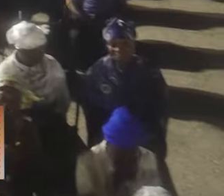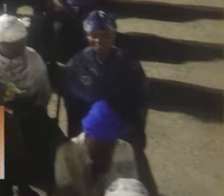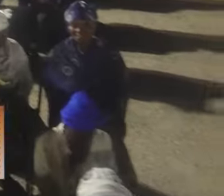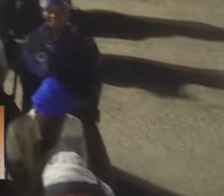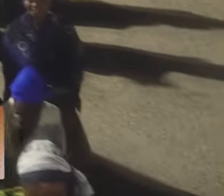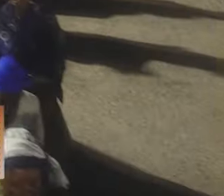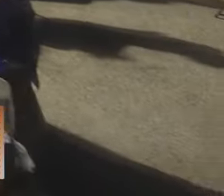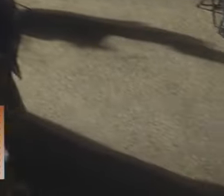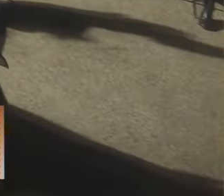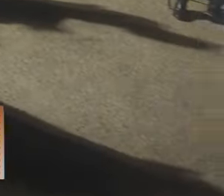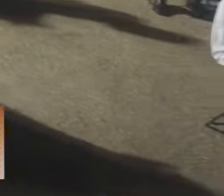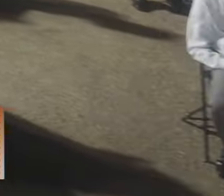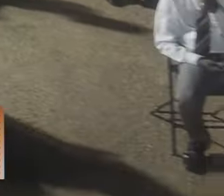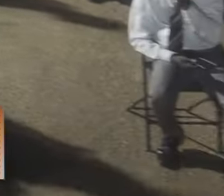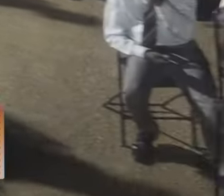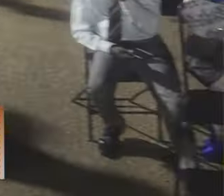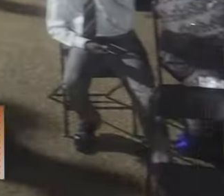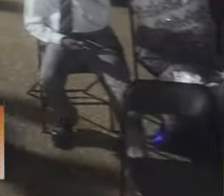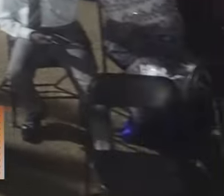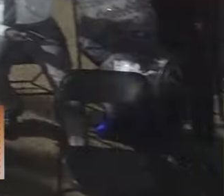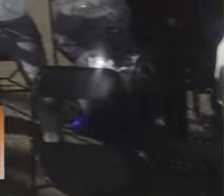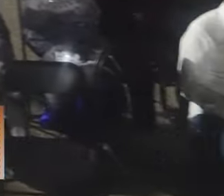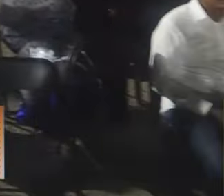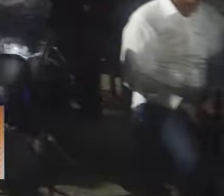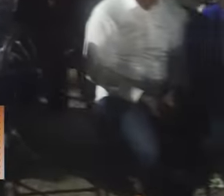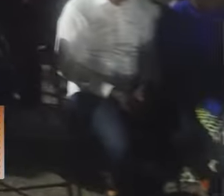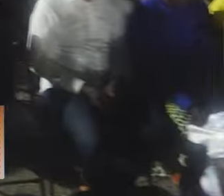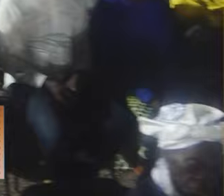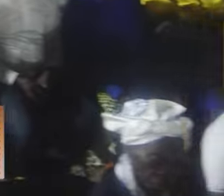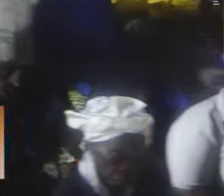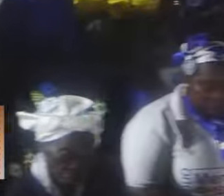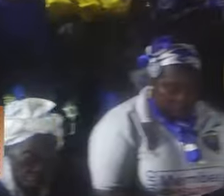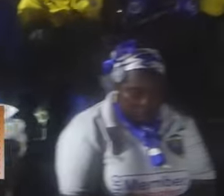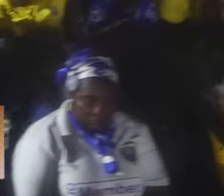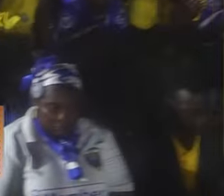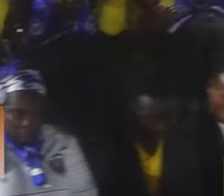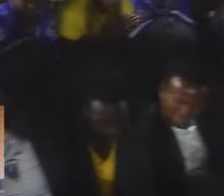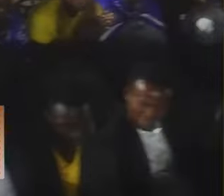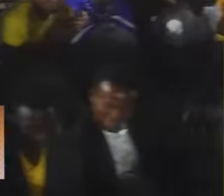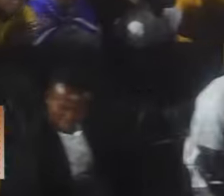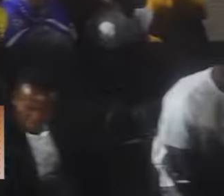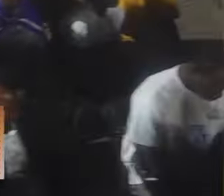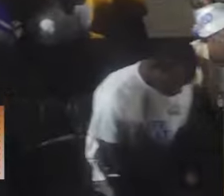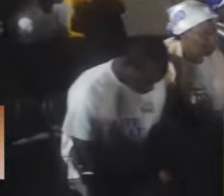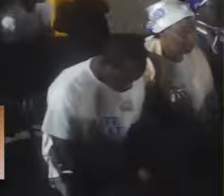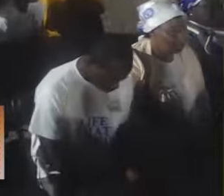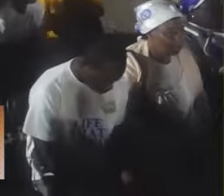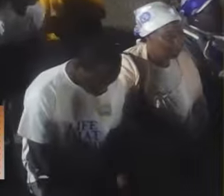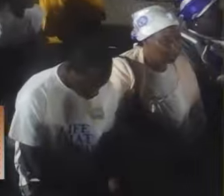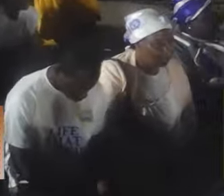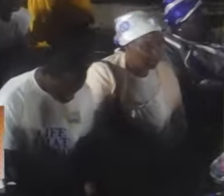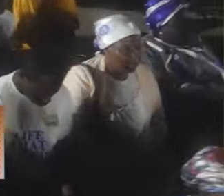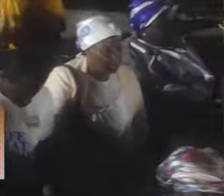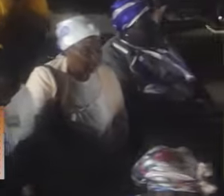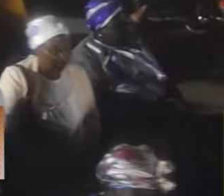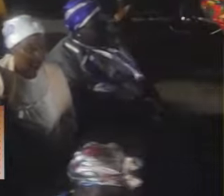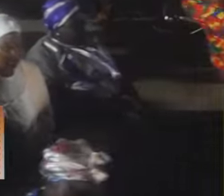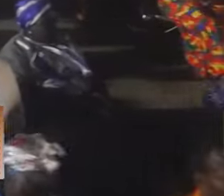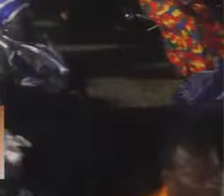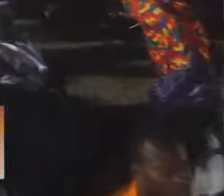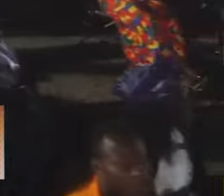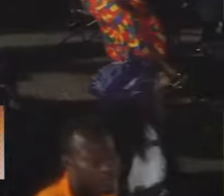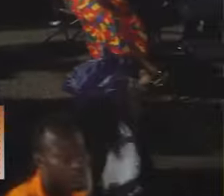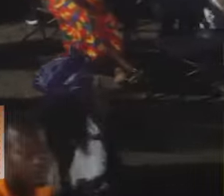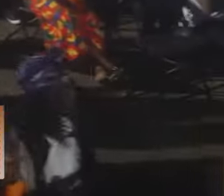The way God is coming, He's not coming as a lamb again. The Bible says,